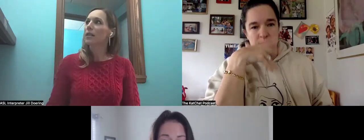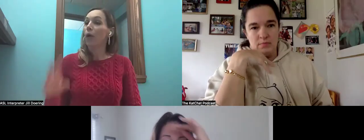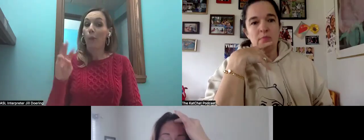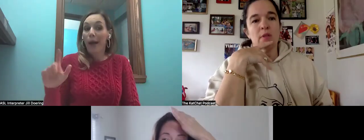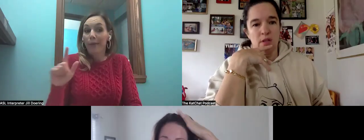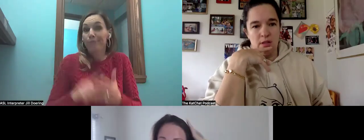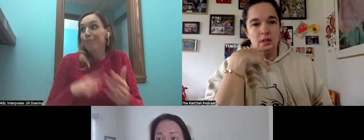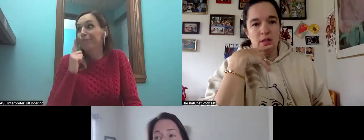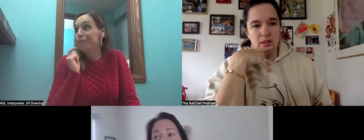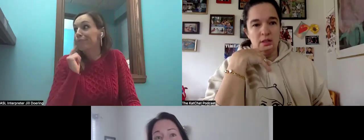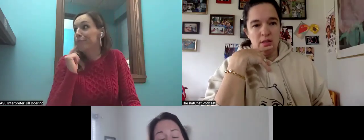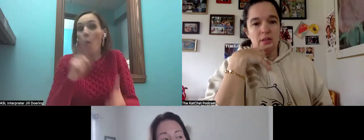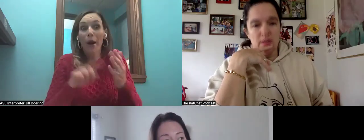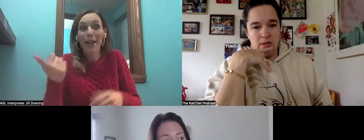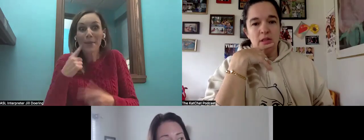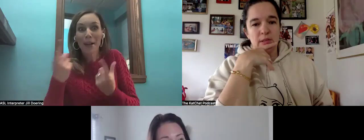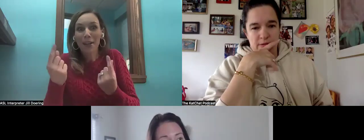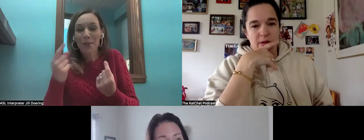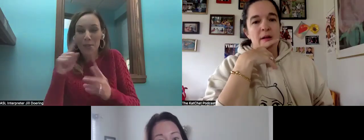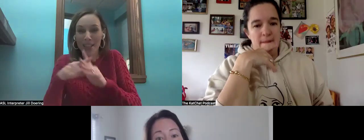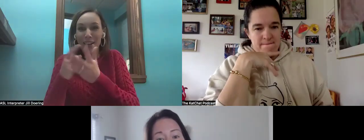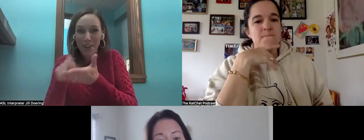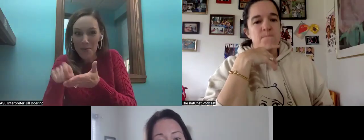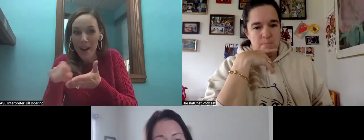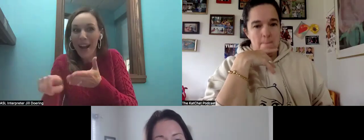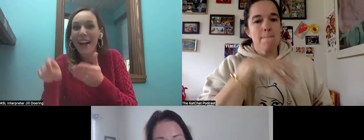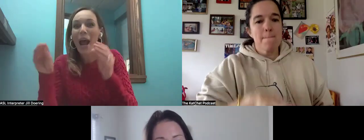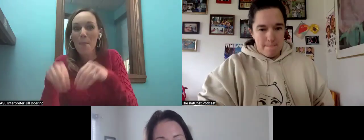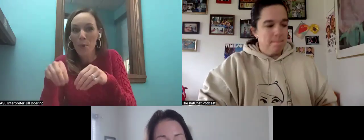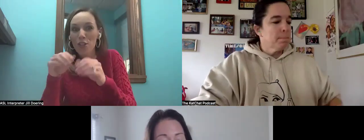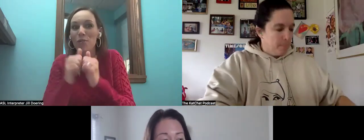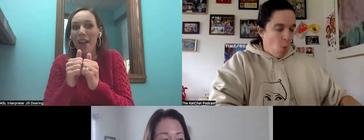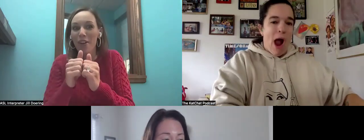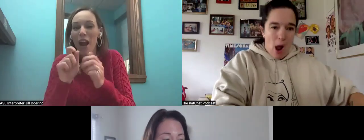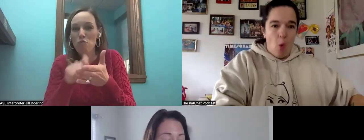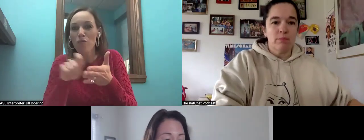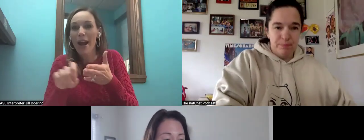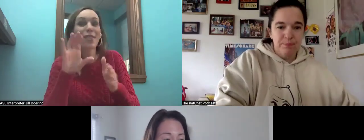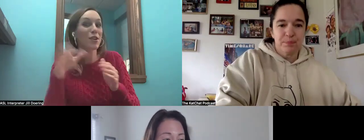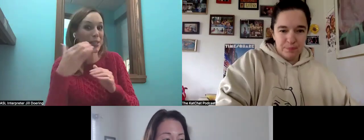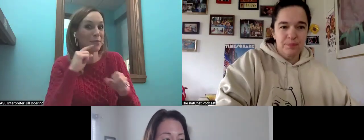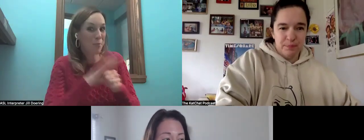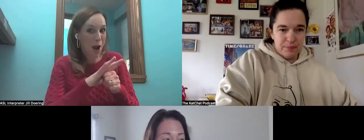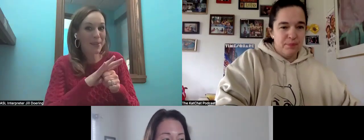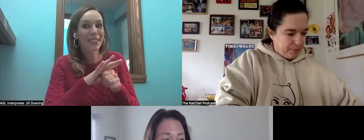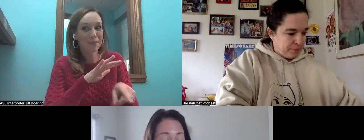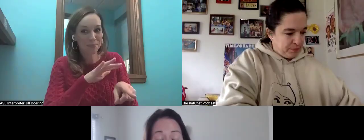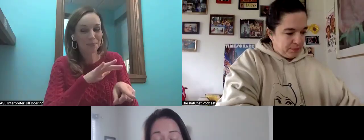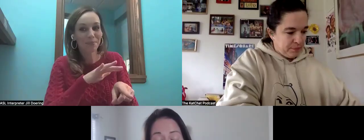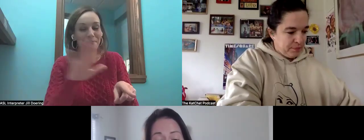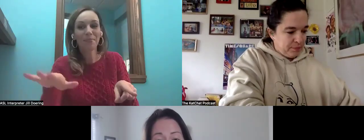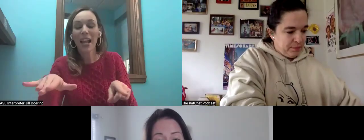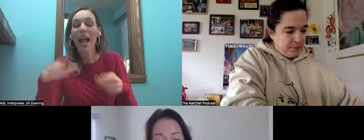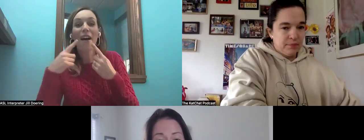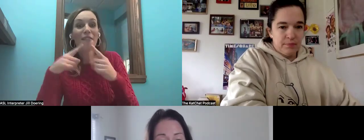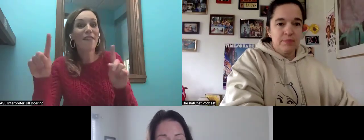So I started to write, and I started to put together the Christmas Promise. And finally, before I knew